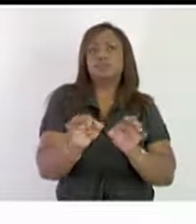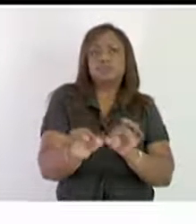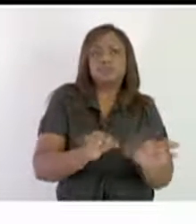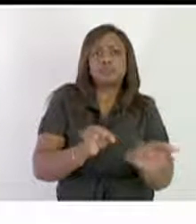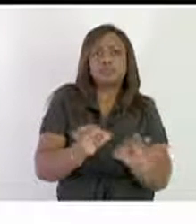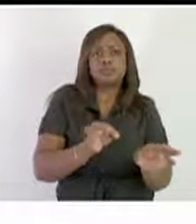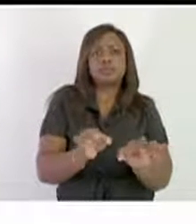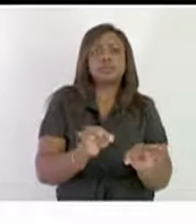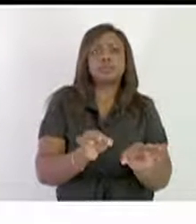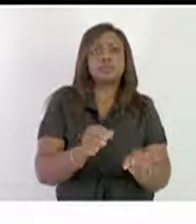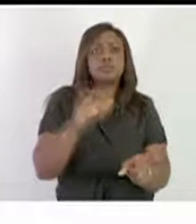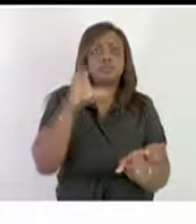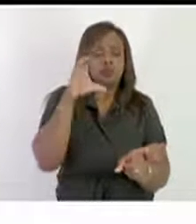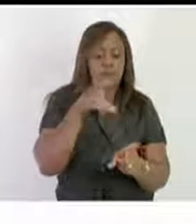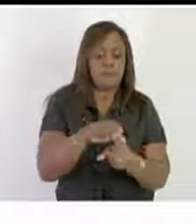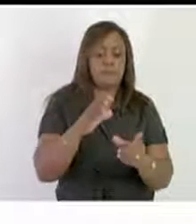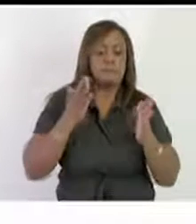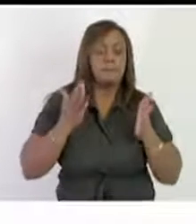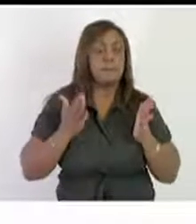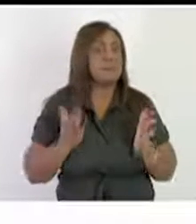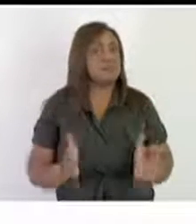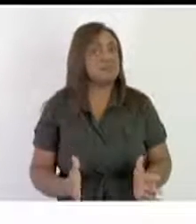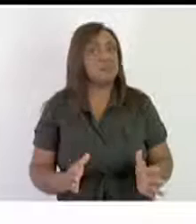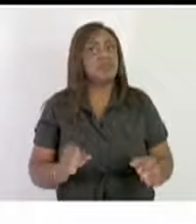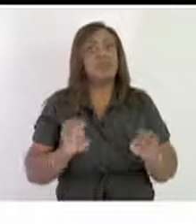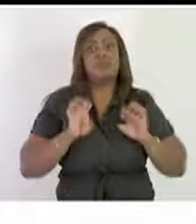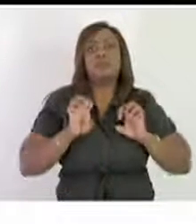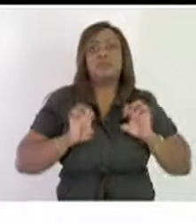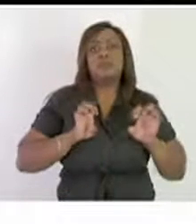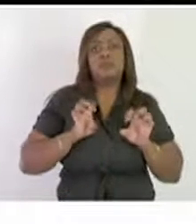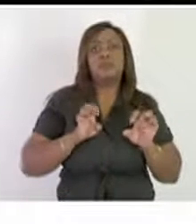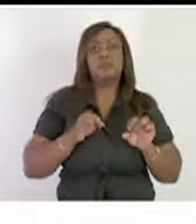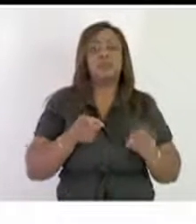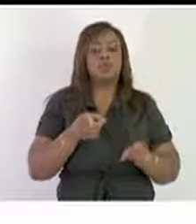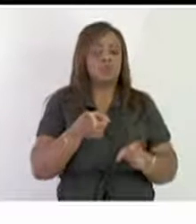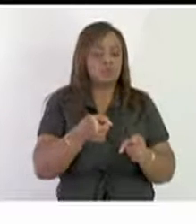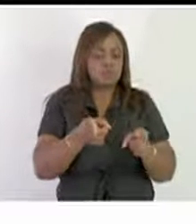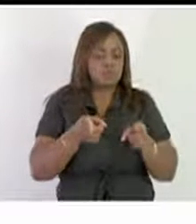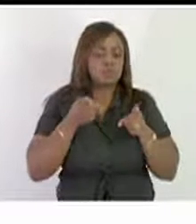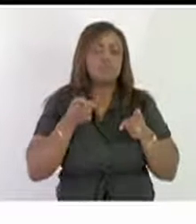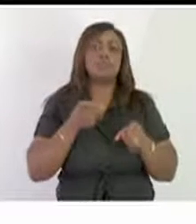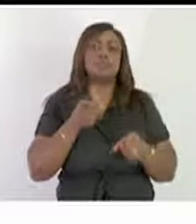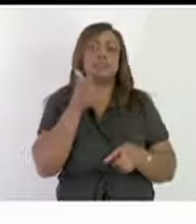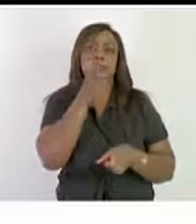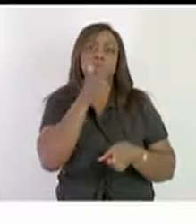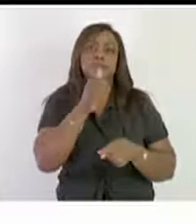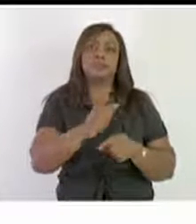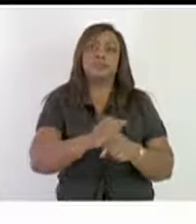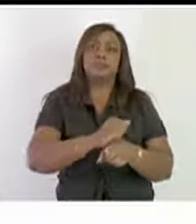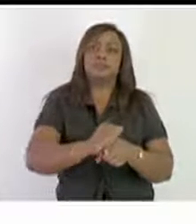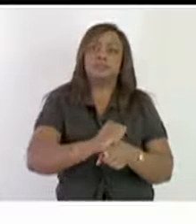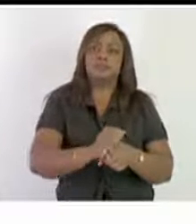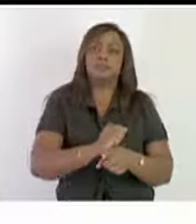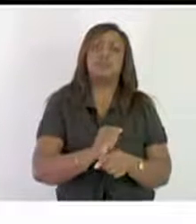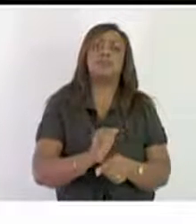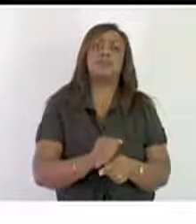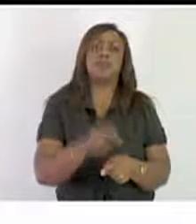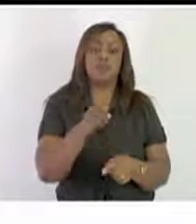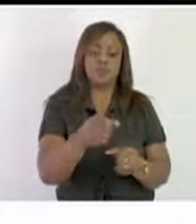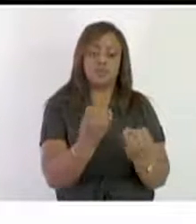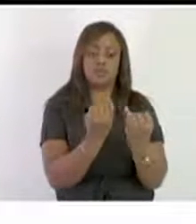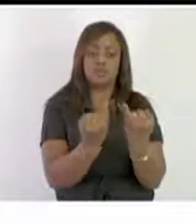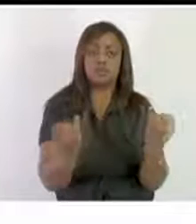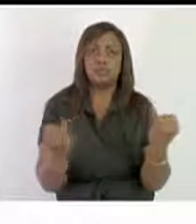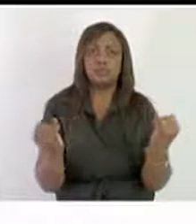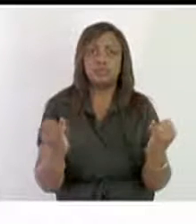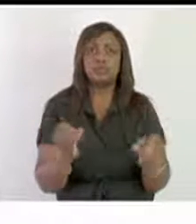describe the impact, be it physical and emotional altogether. These are the impact of risky sexual practices on